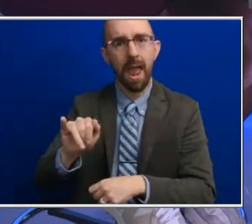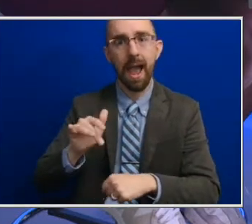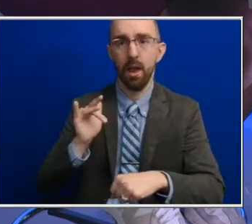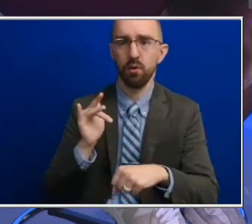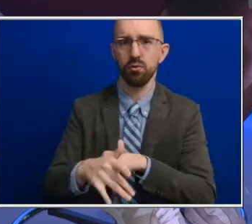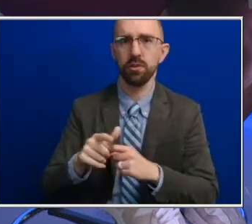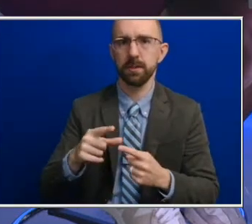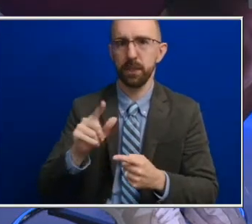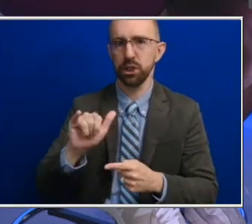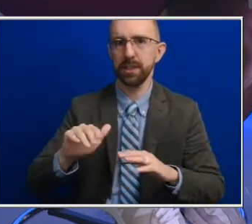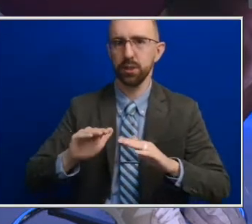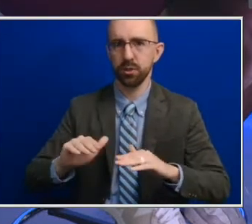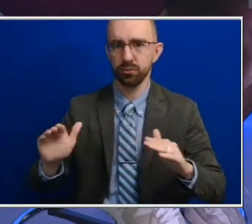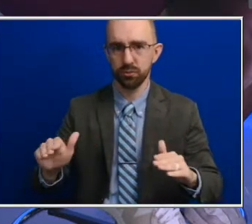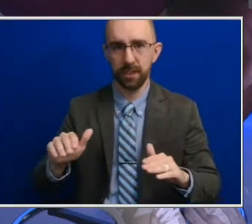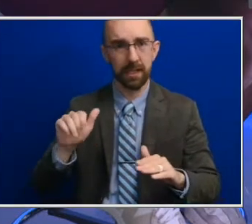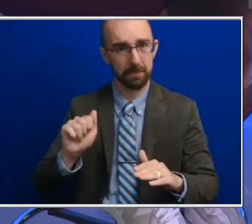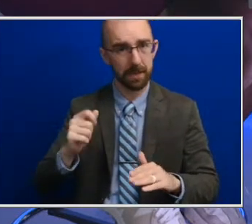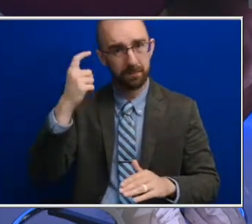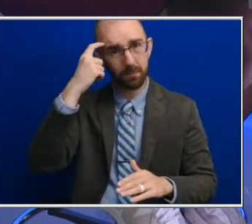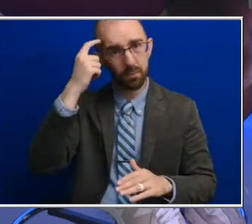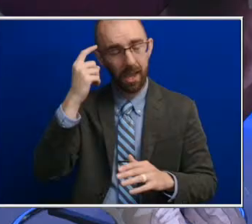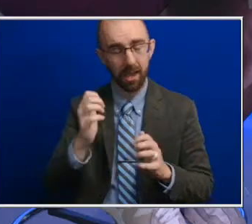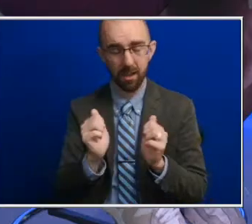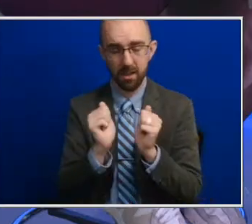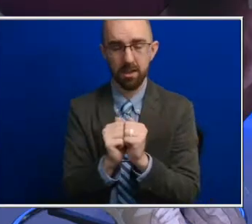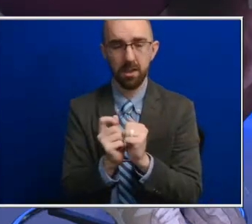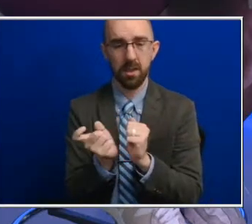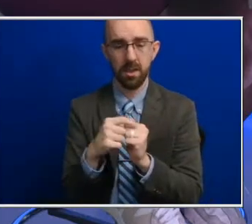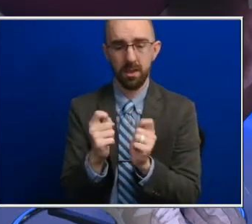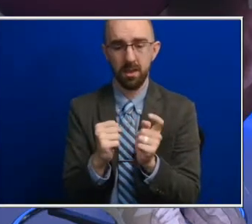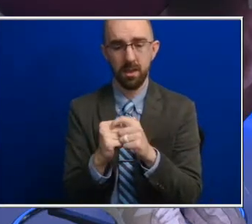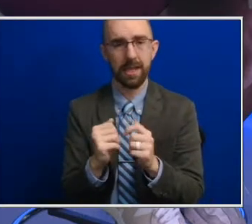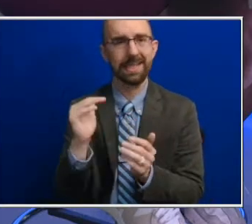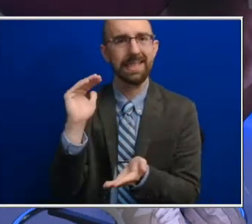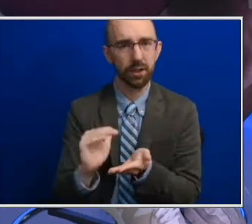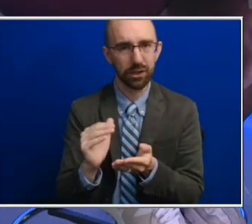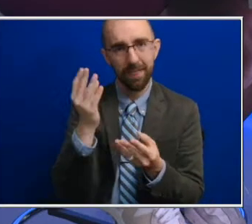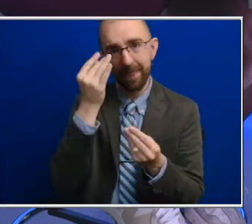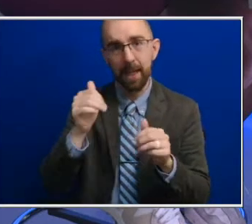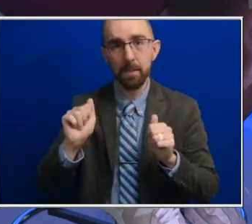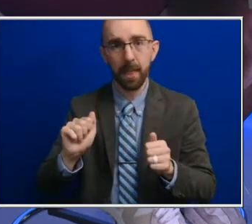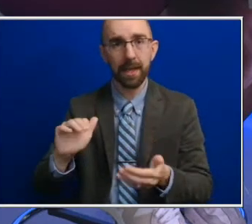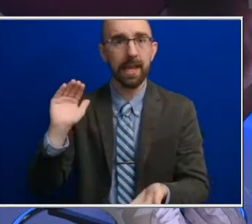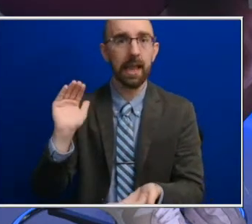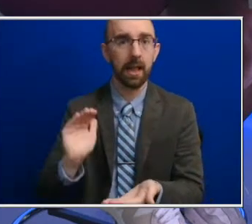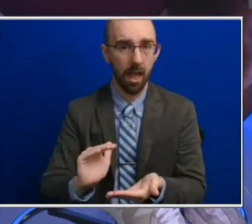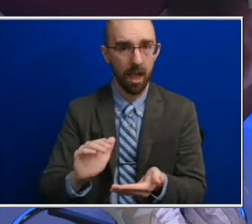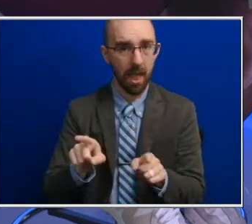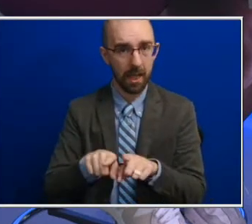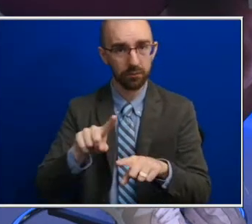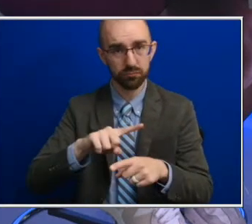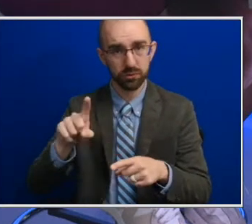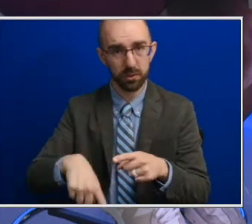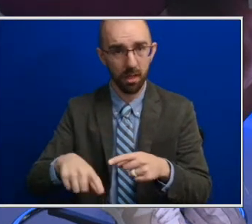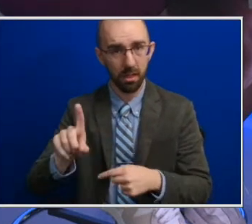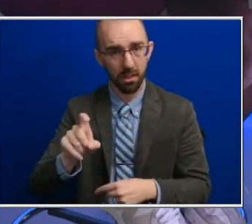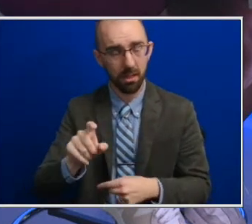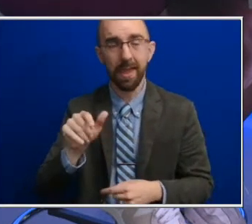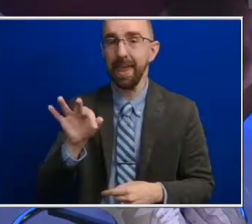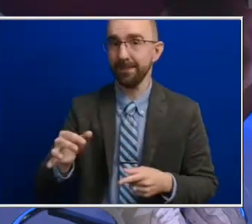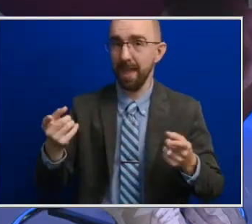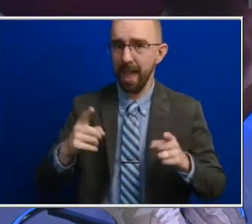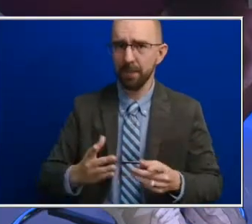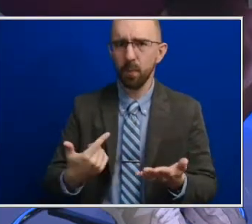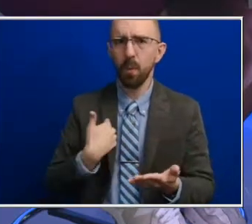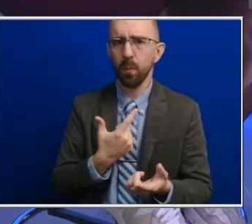children, could their brain synapses decrease and their thinking ability decline as a result? If that happens, what can we do about